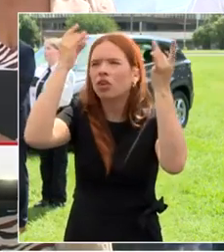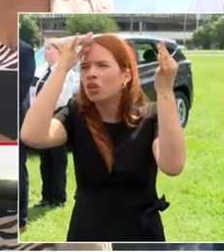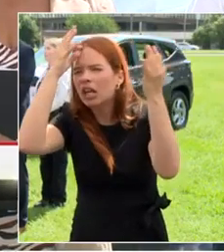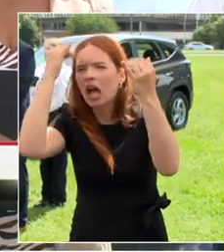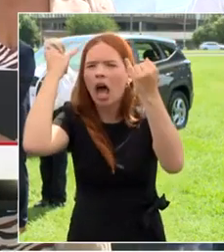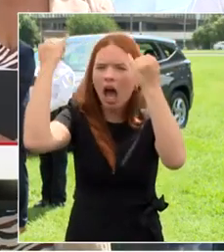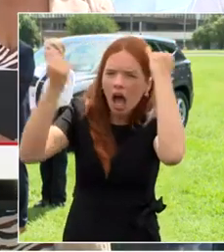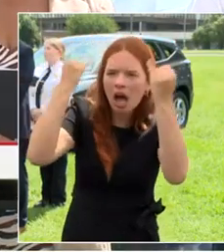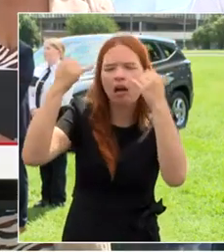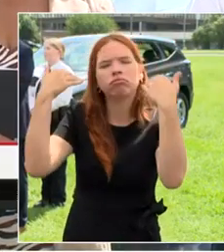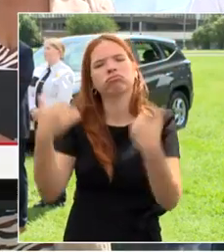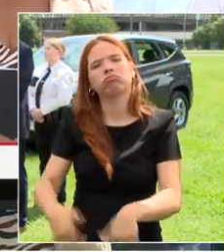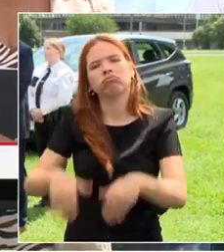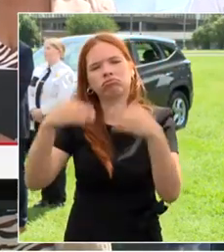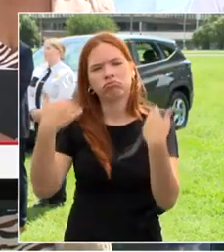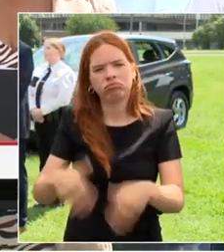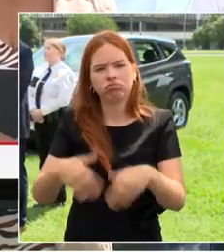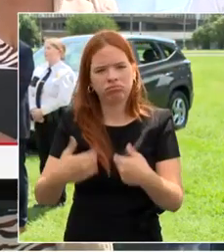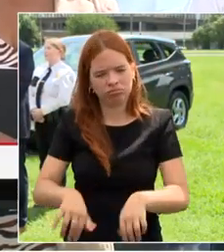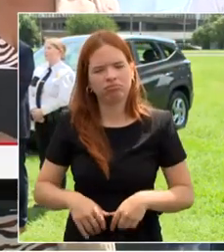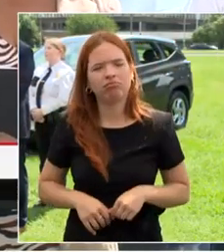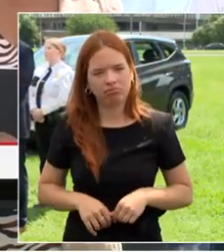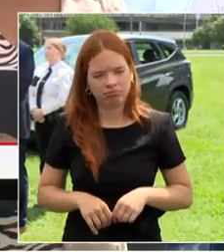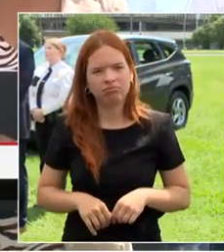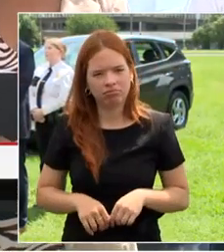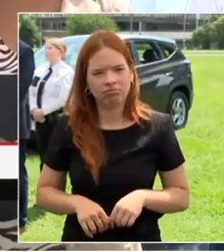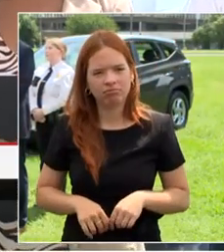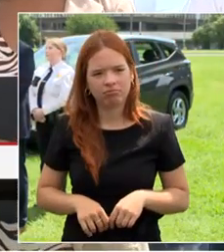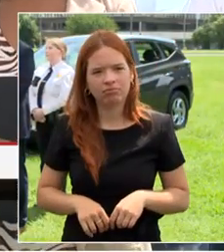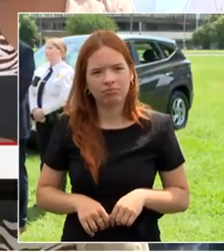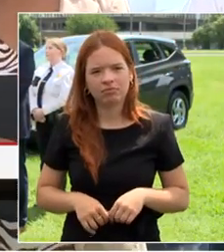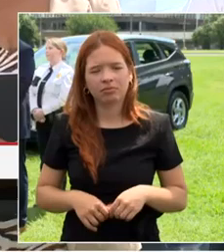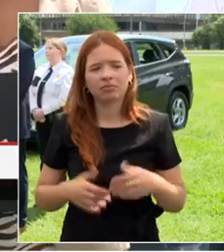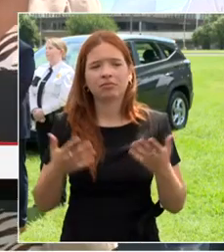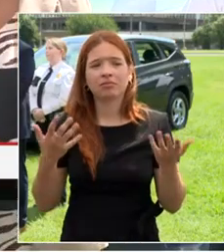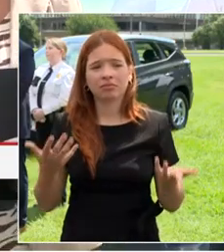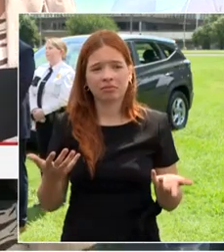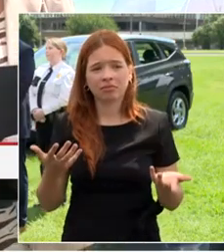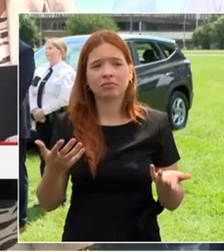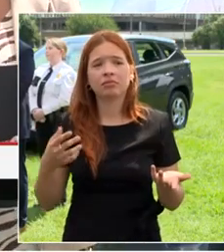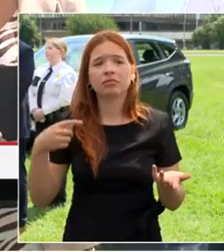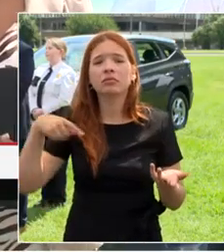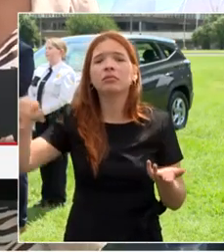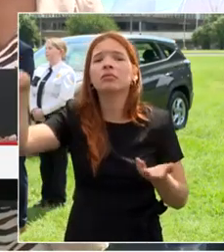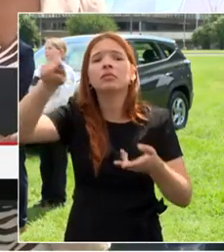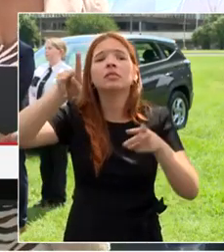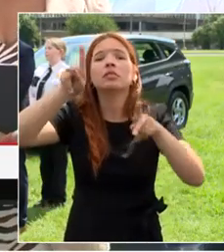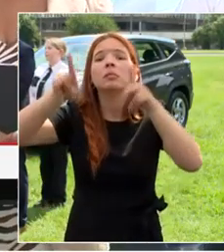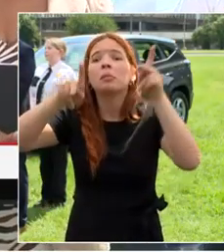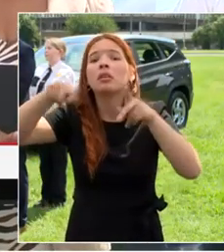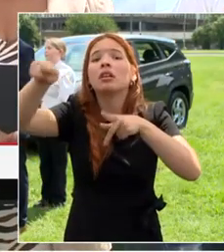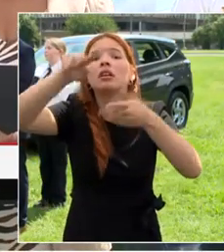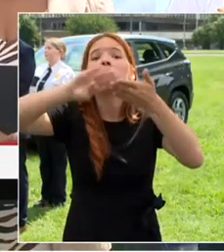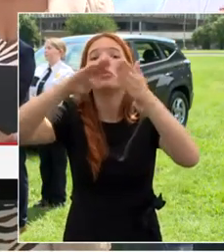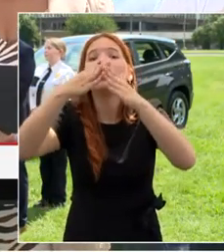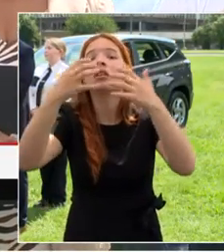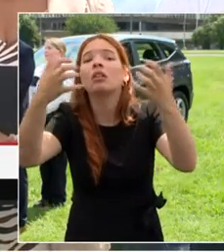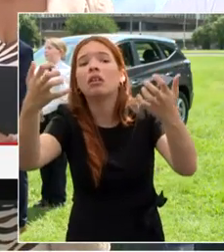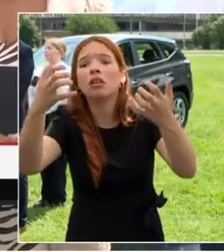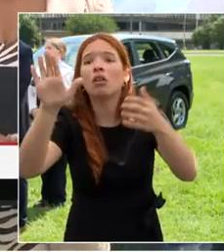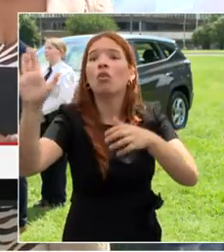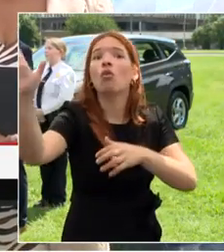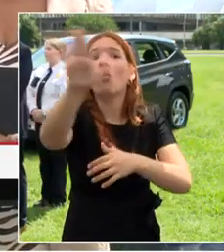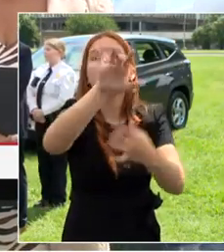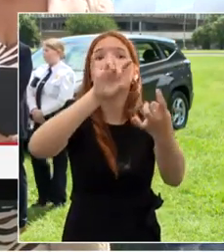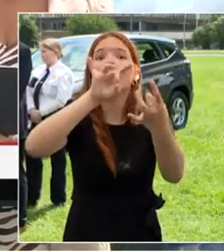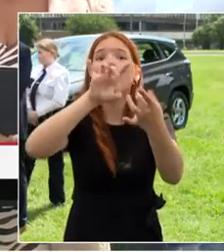this great department. Listening to our own people and empowering them to bring ideas and strategies forward is one of the things that I'm